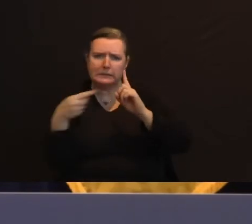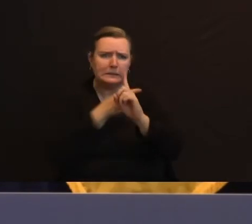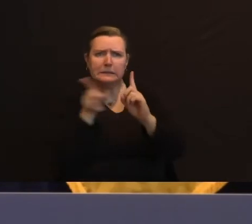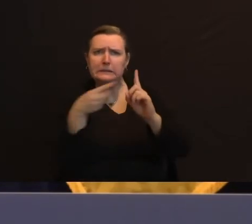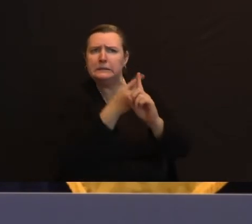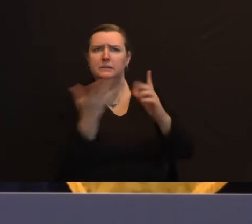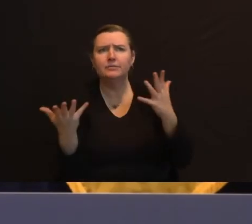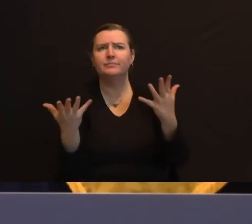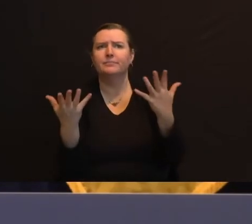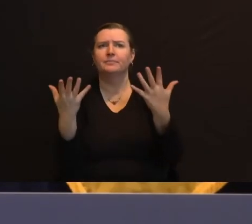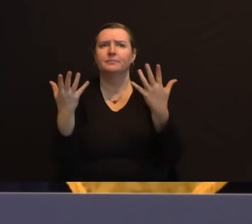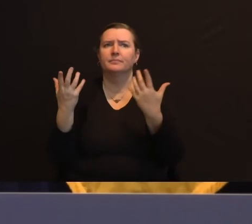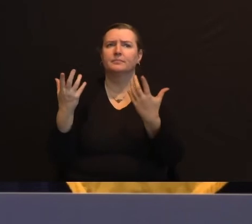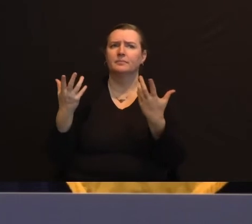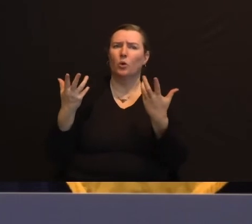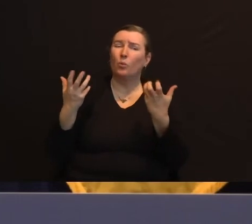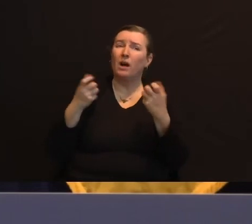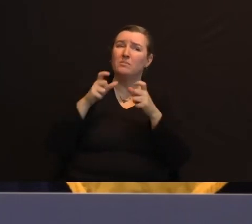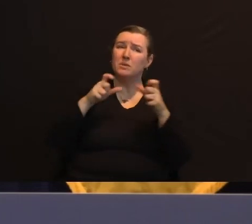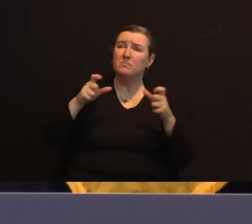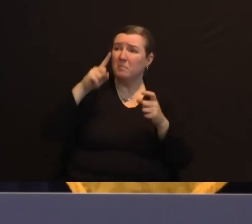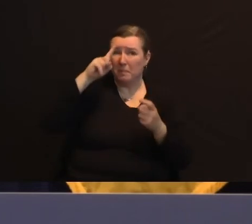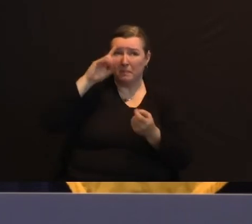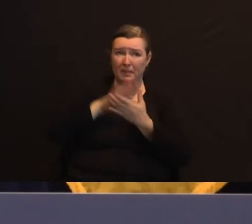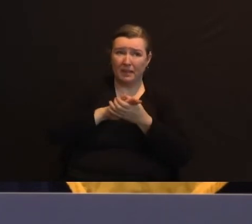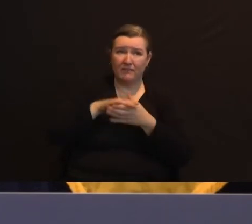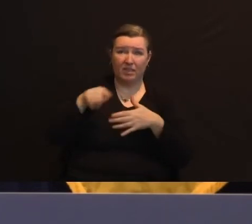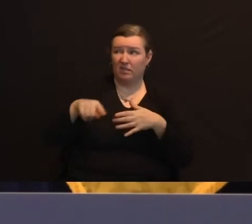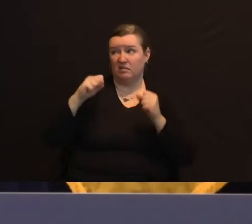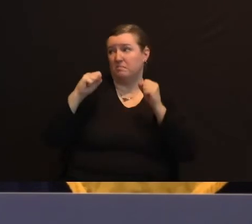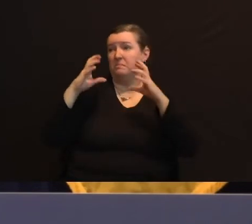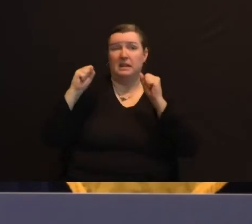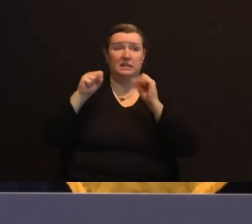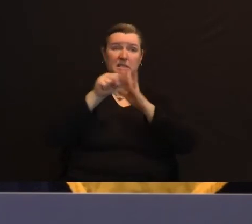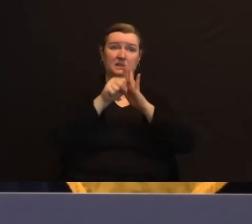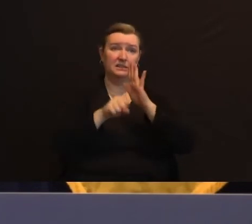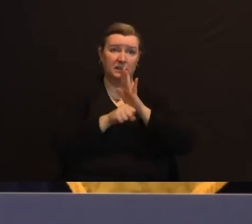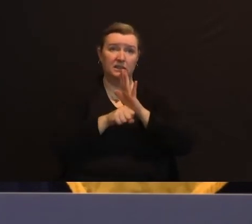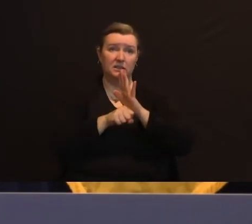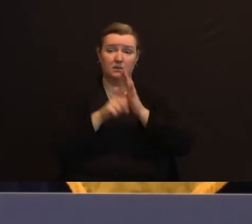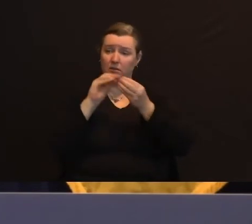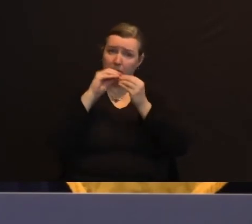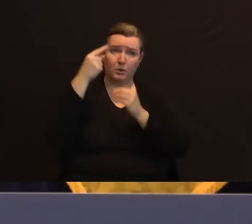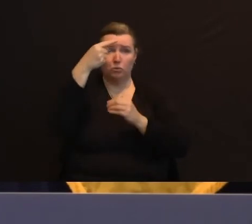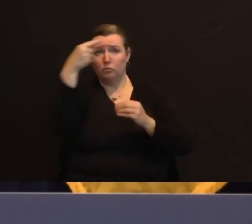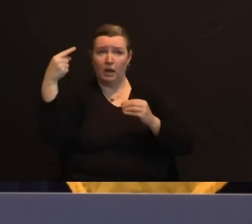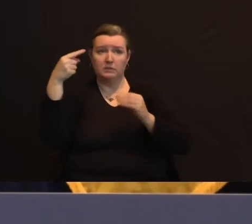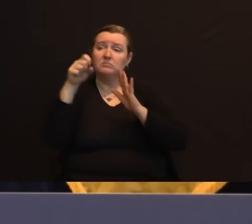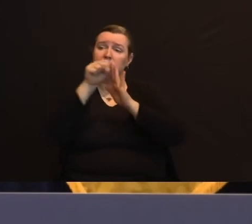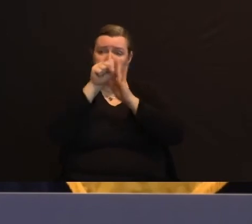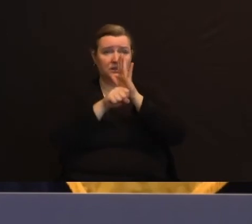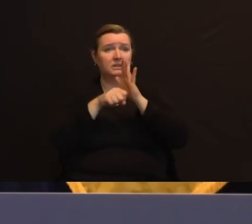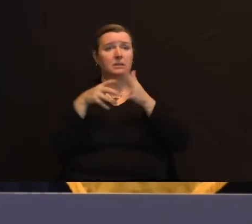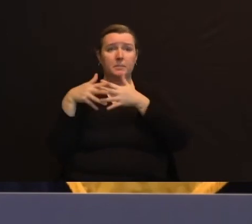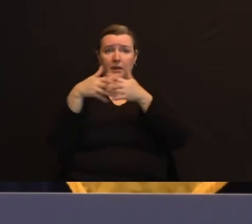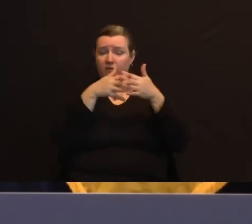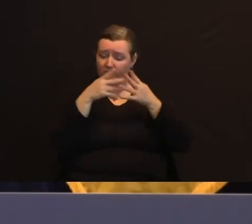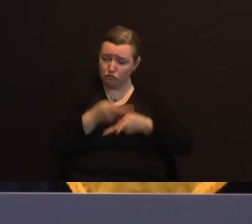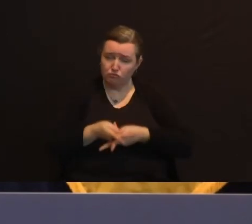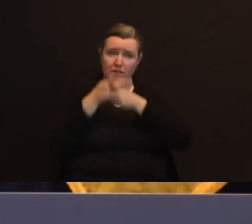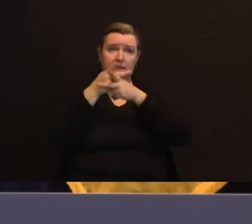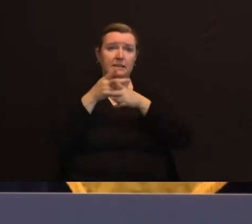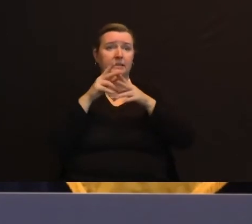still believe this is an extraordinary state. This is the #1 state in America to raise a family, the #1 healthcare system, #1 education